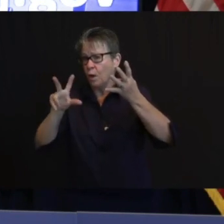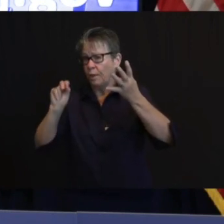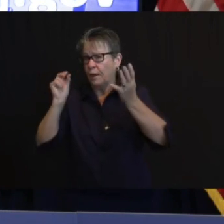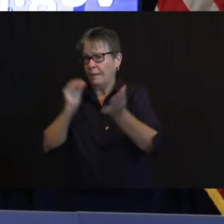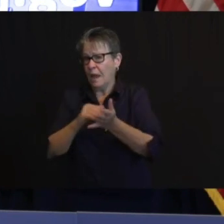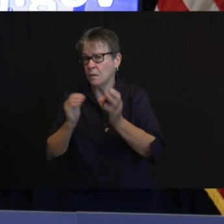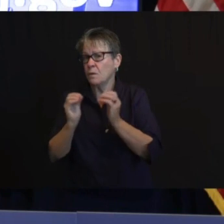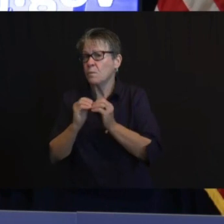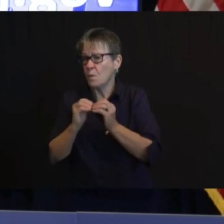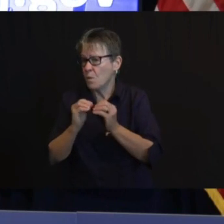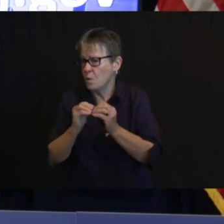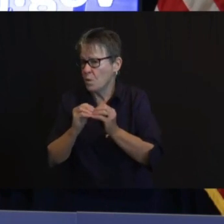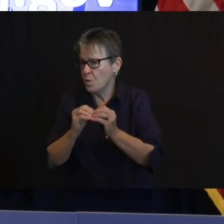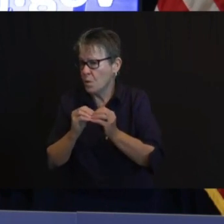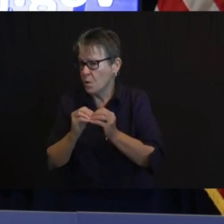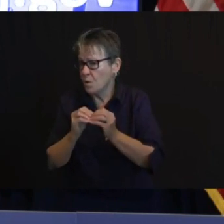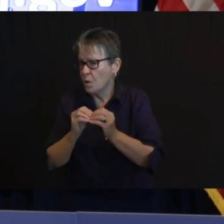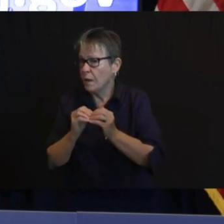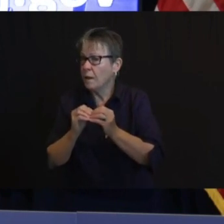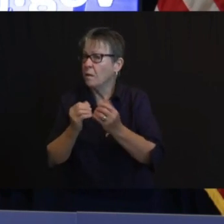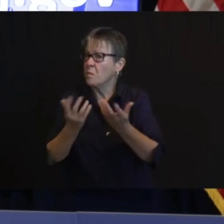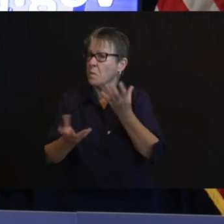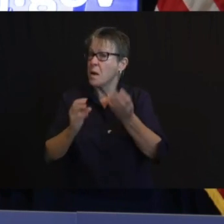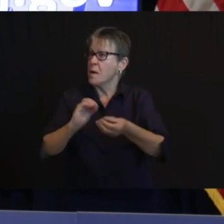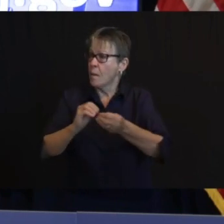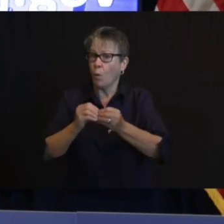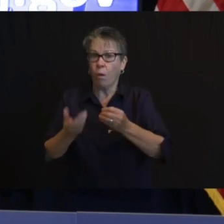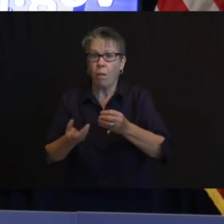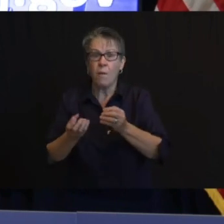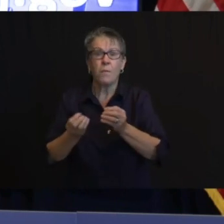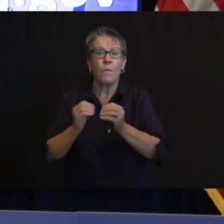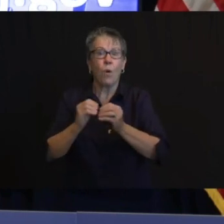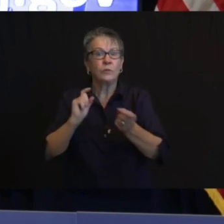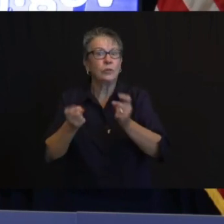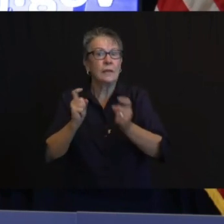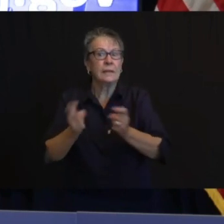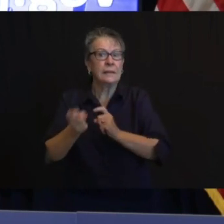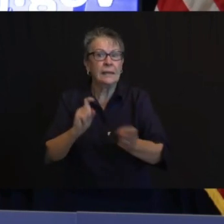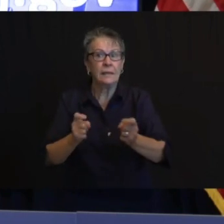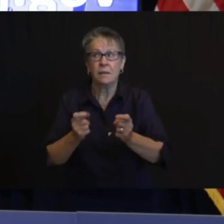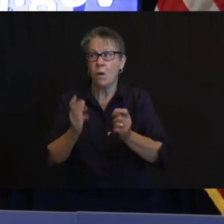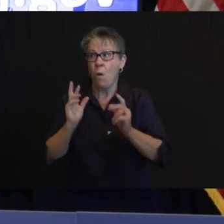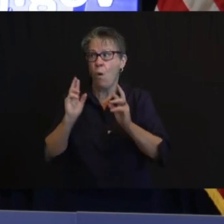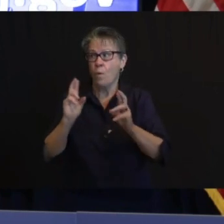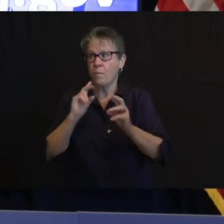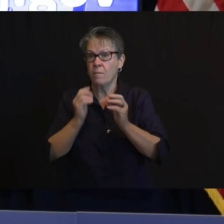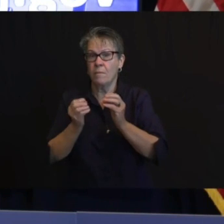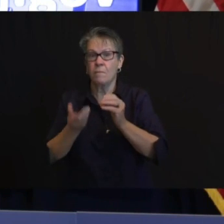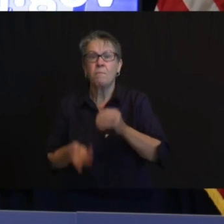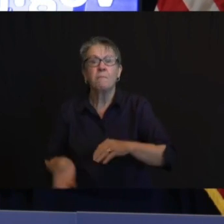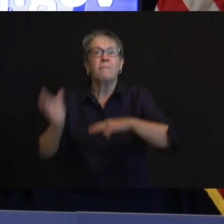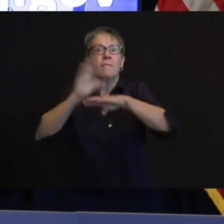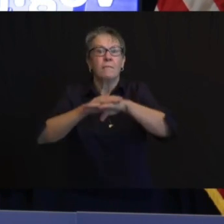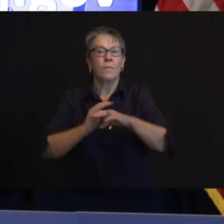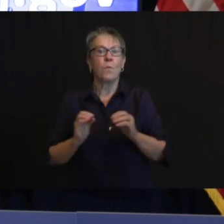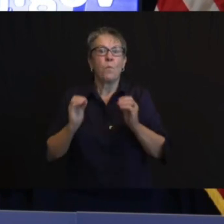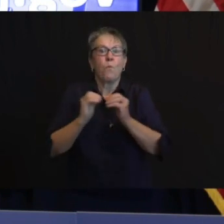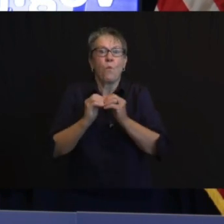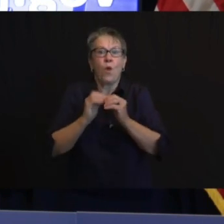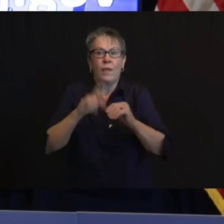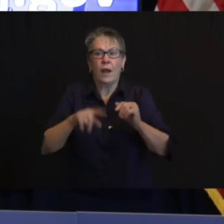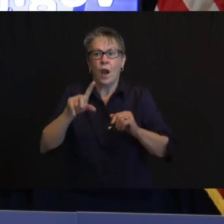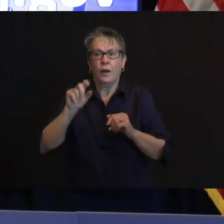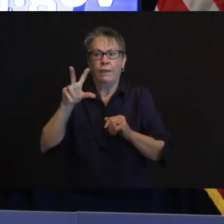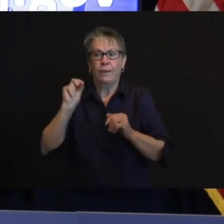That number may change. We're hoping it will go up. Shortly after that, when Moderna gets released, we'll get